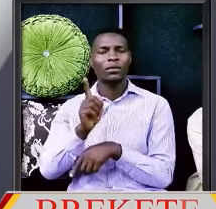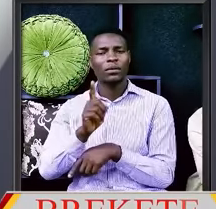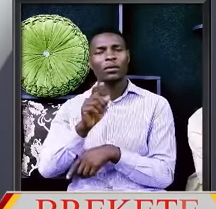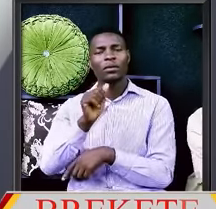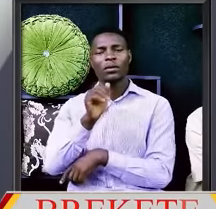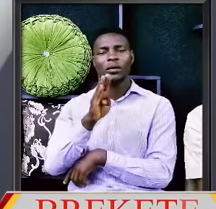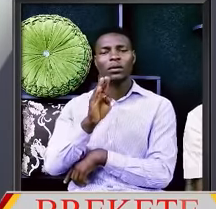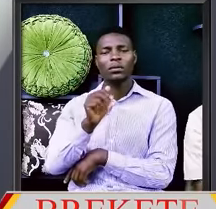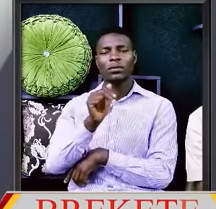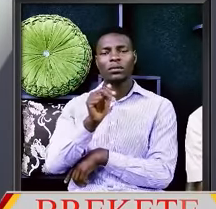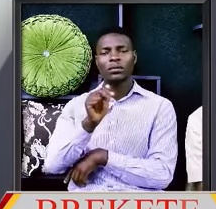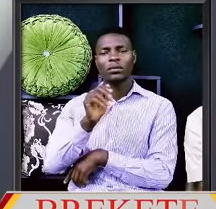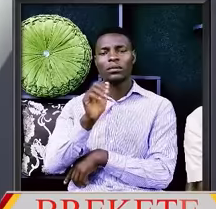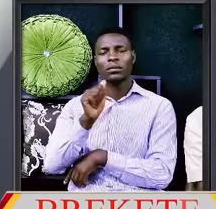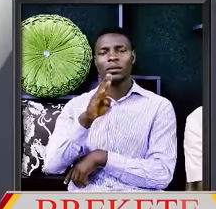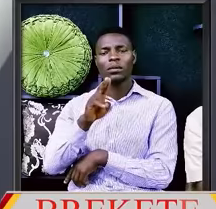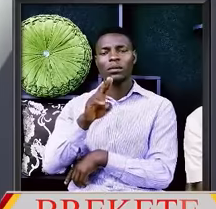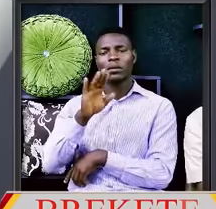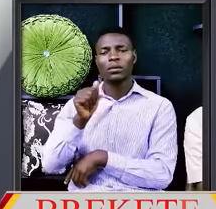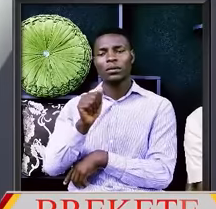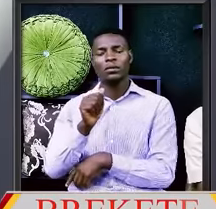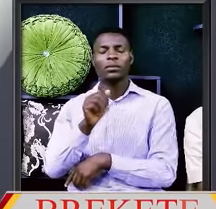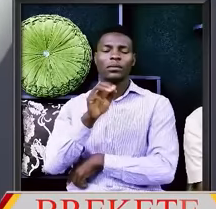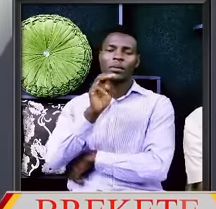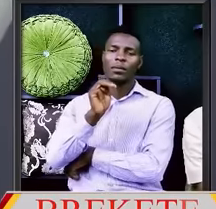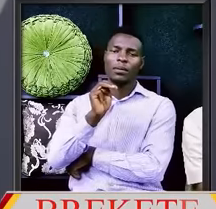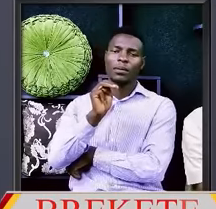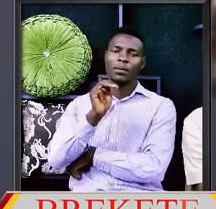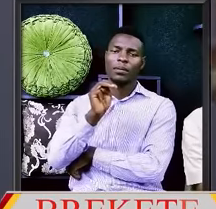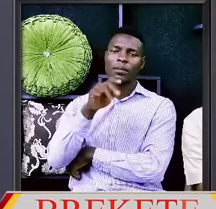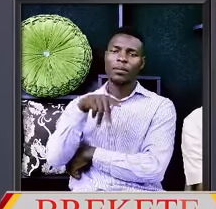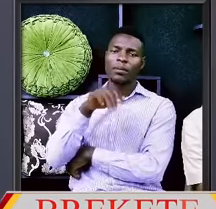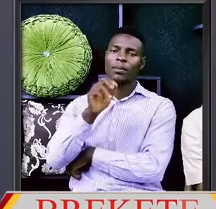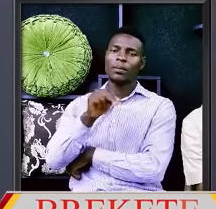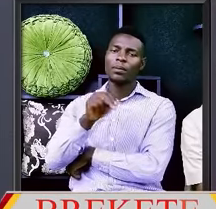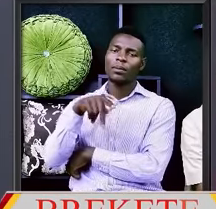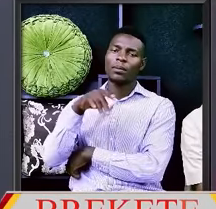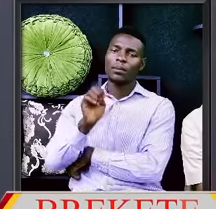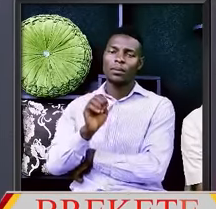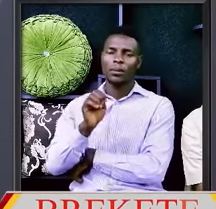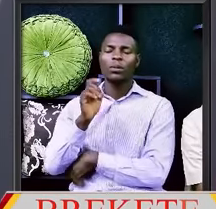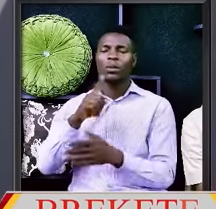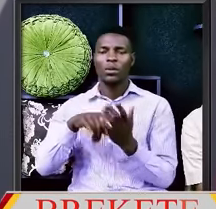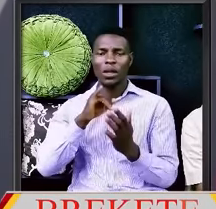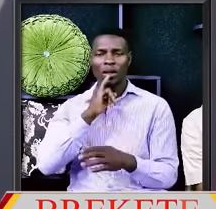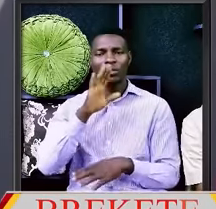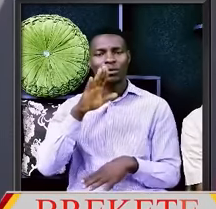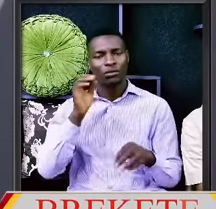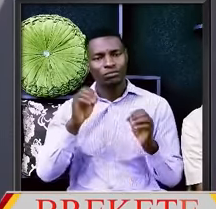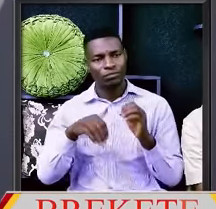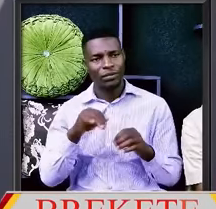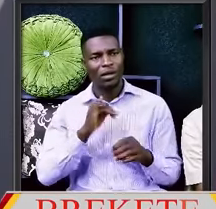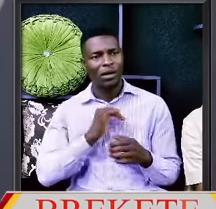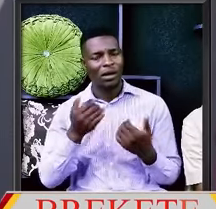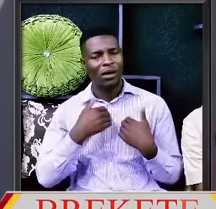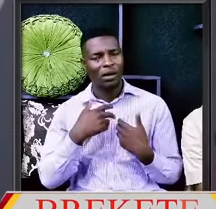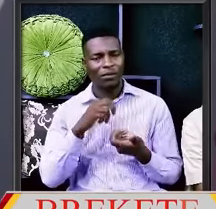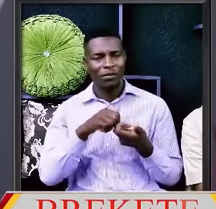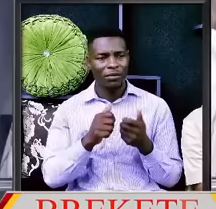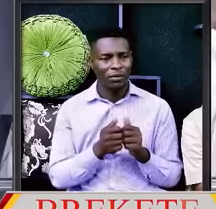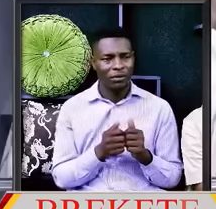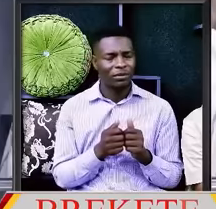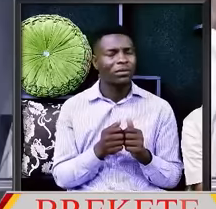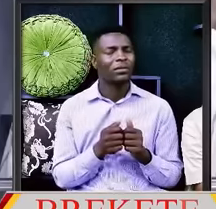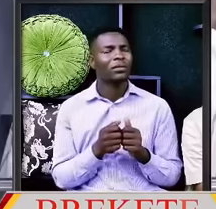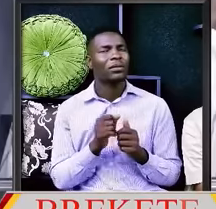From Abuja, Party. Okay, waiting be your contributor, sir. Really, sir, I'm having problems, sir, and